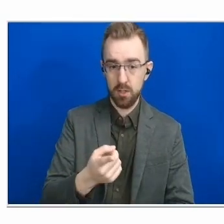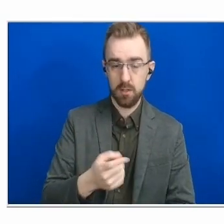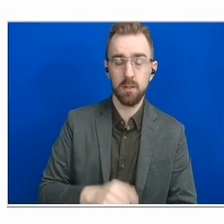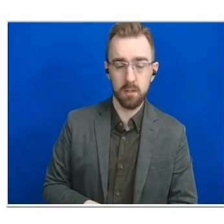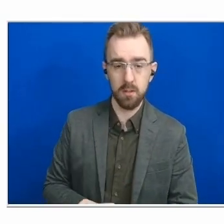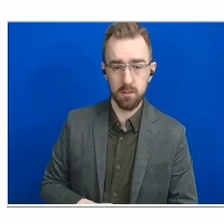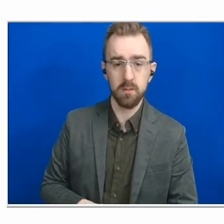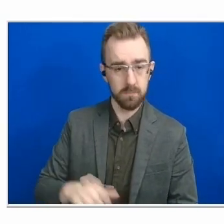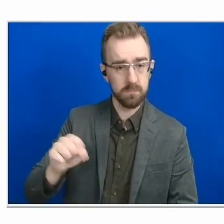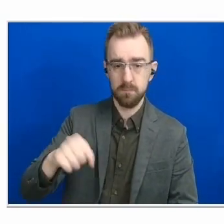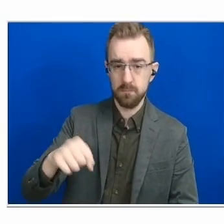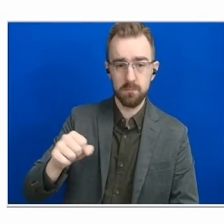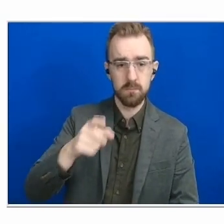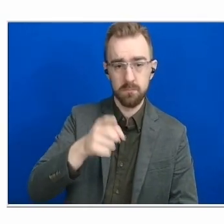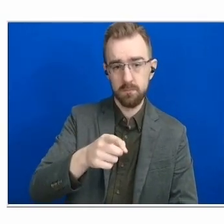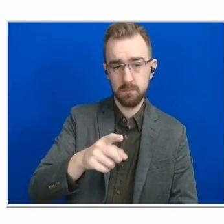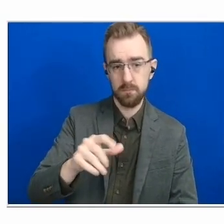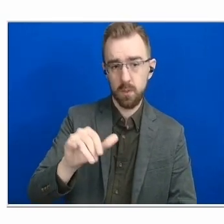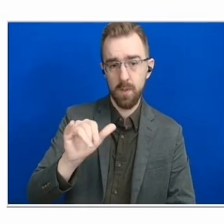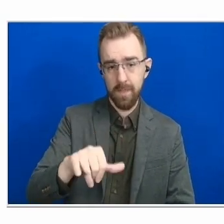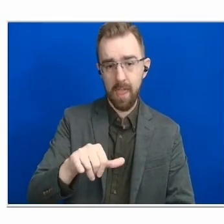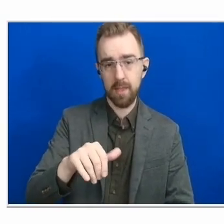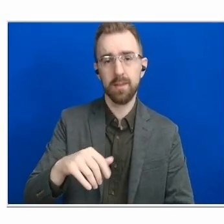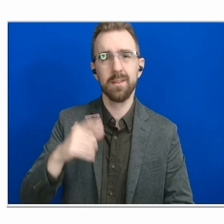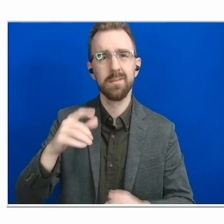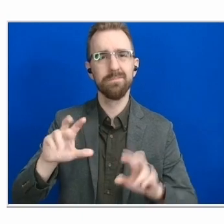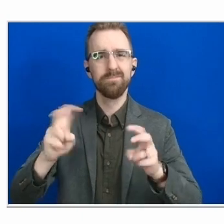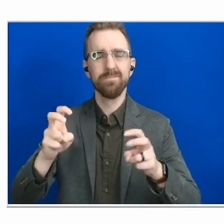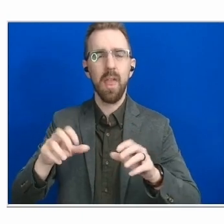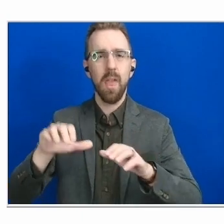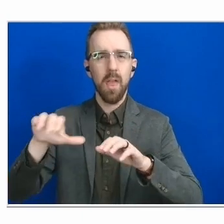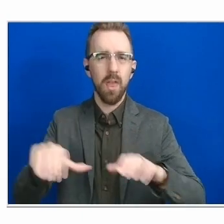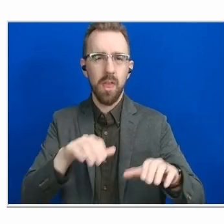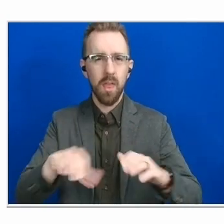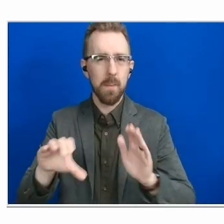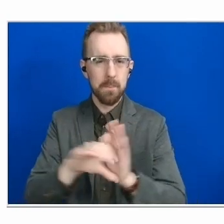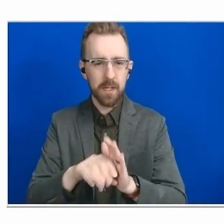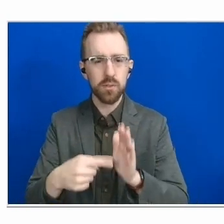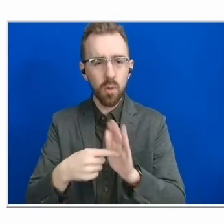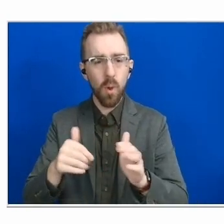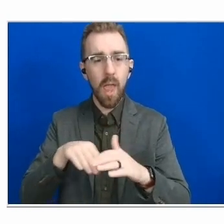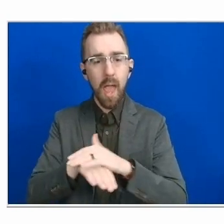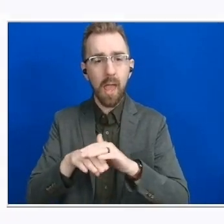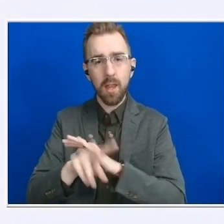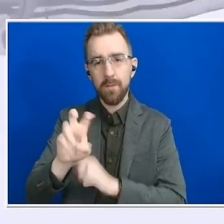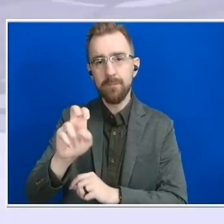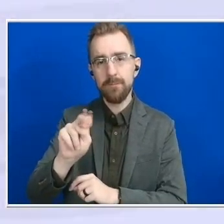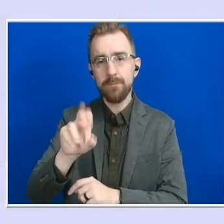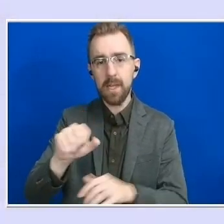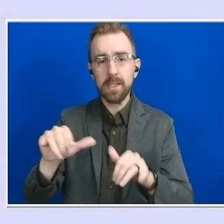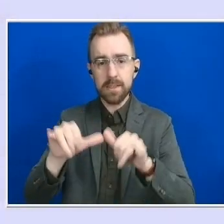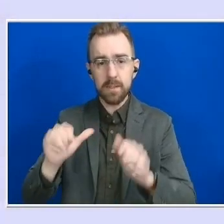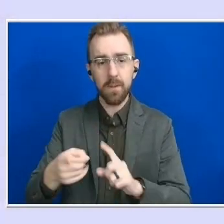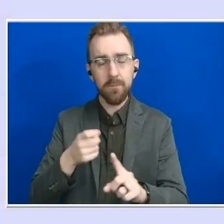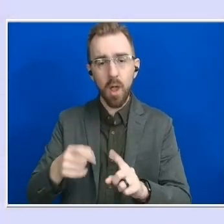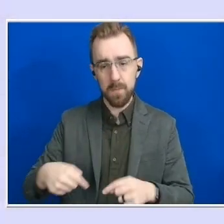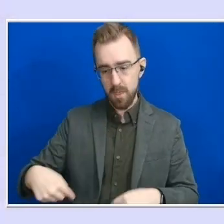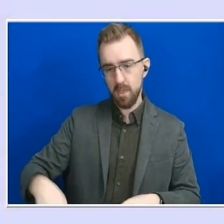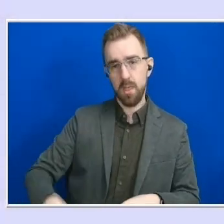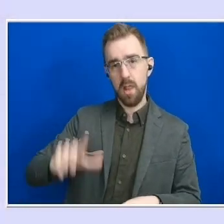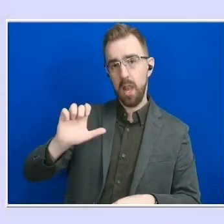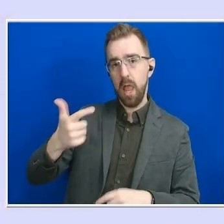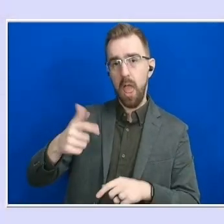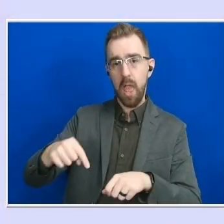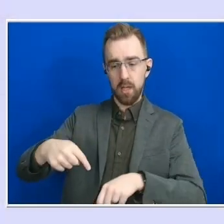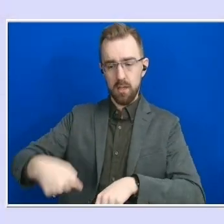is an animation showing how you can access the venous system from a vein in the leg and then track your catheter